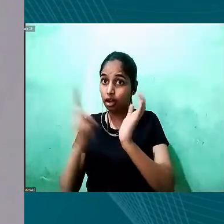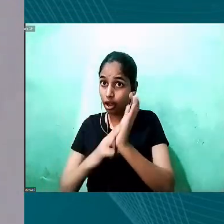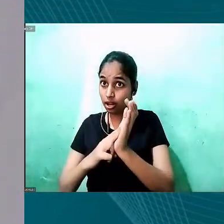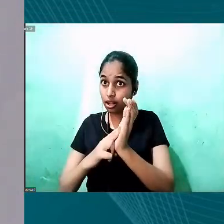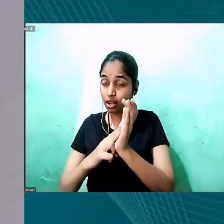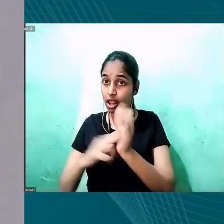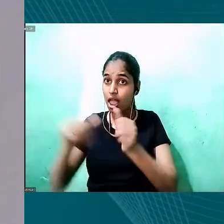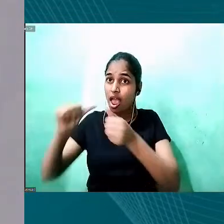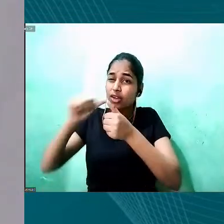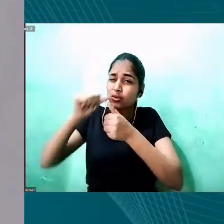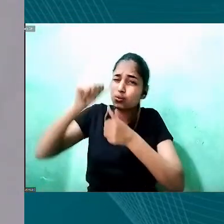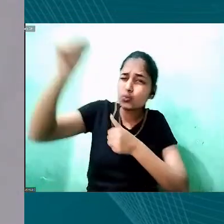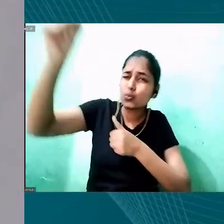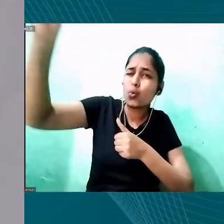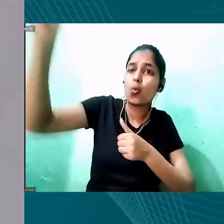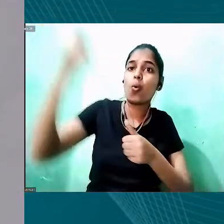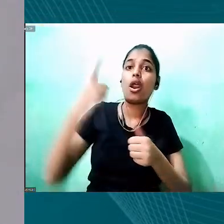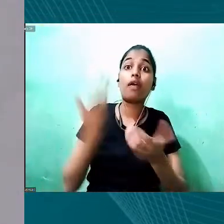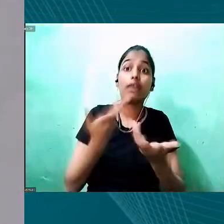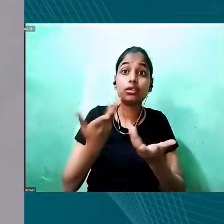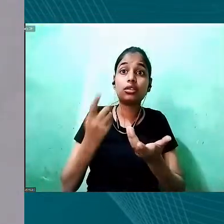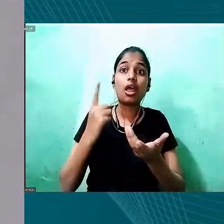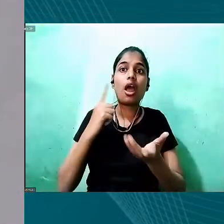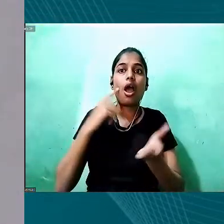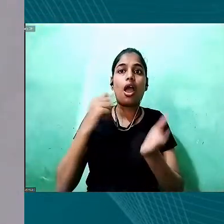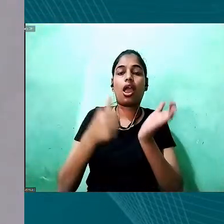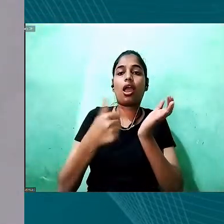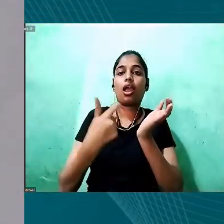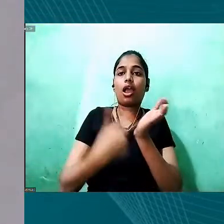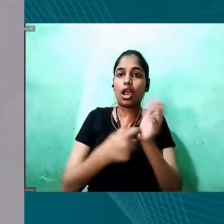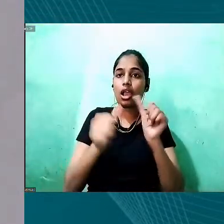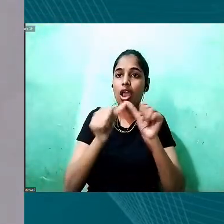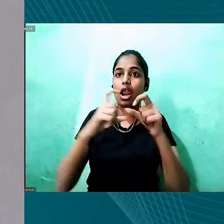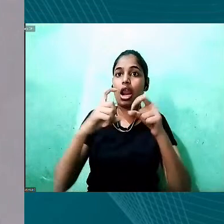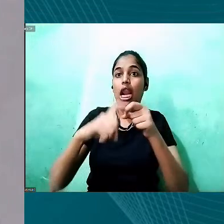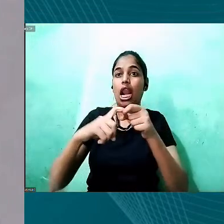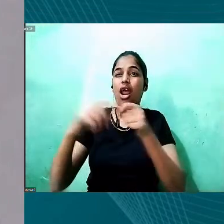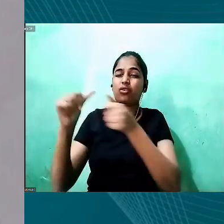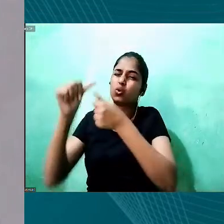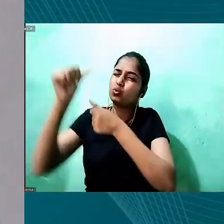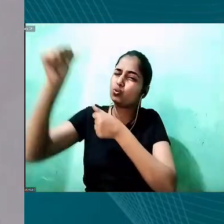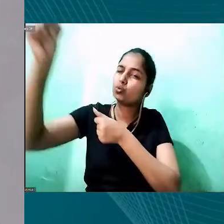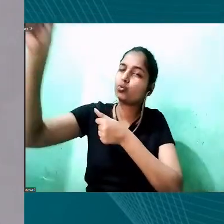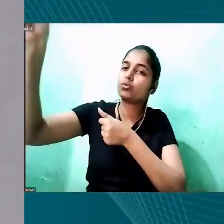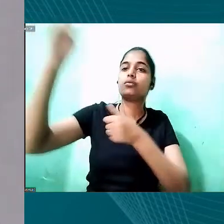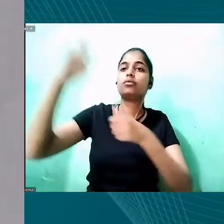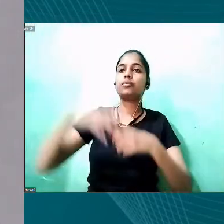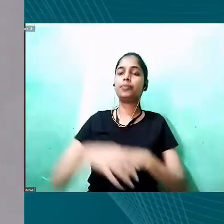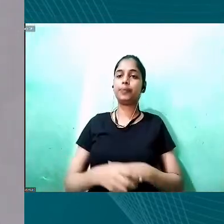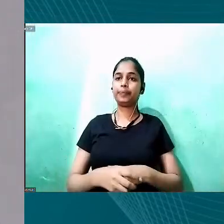author had to take a plane from Iraq to London.